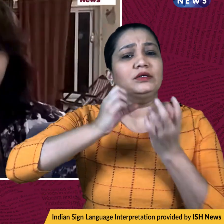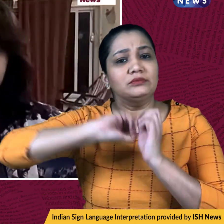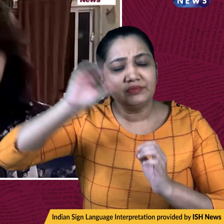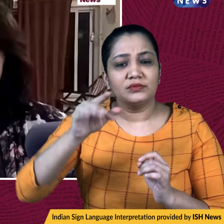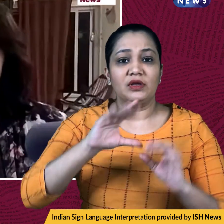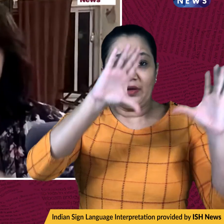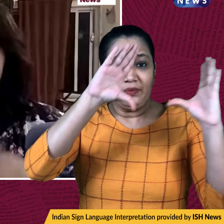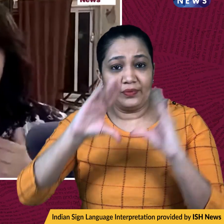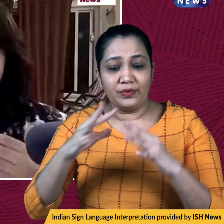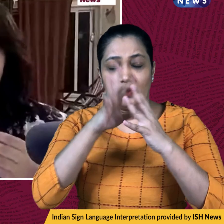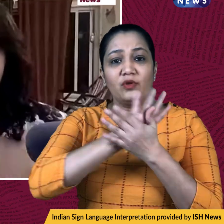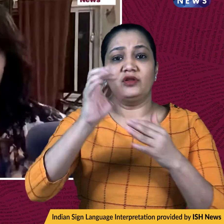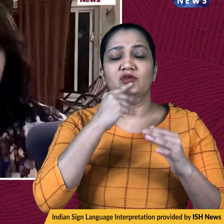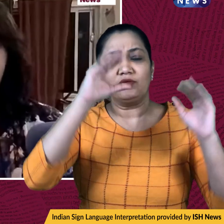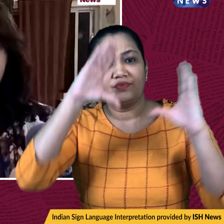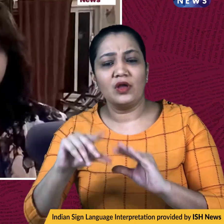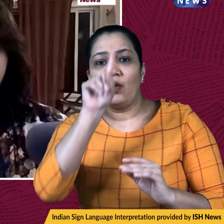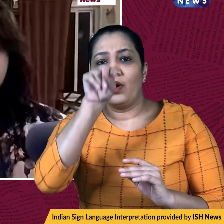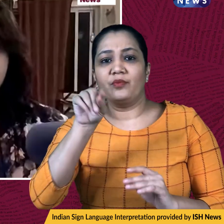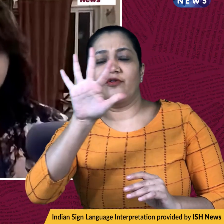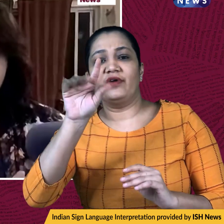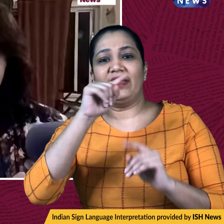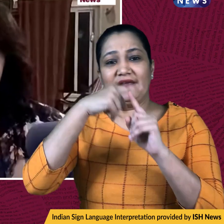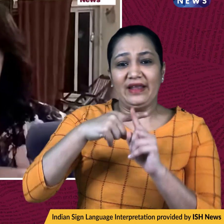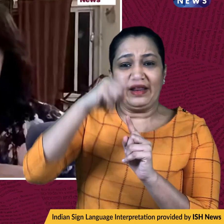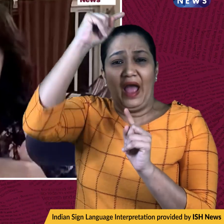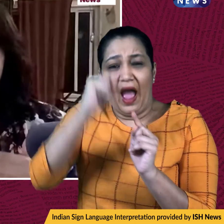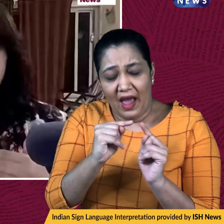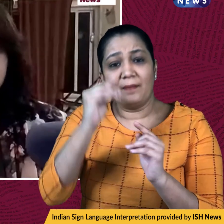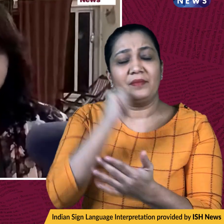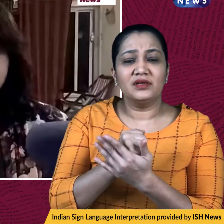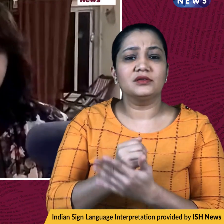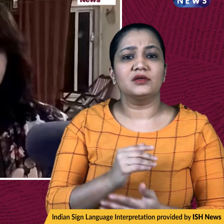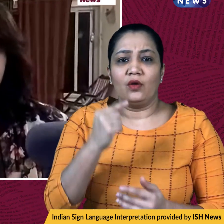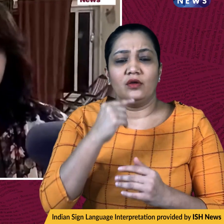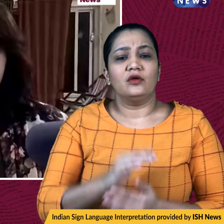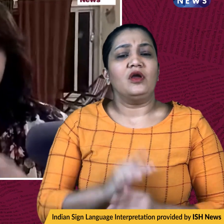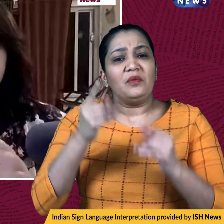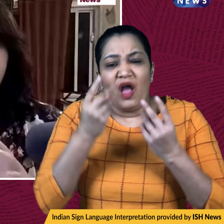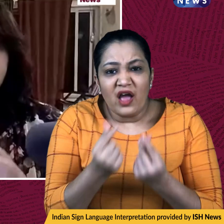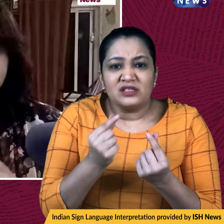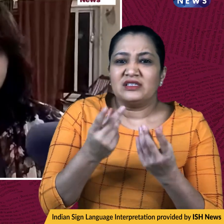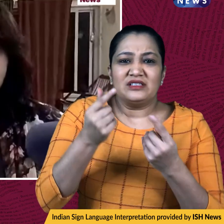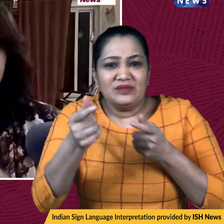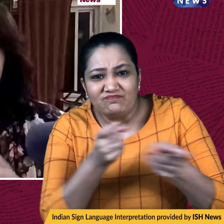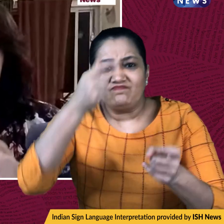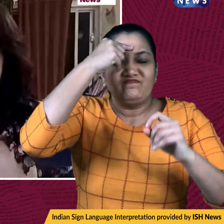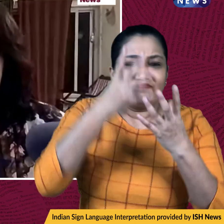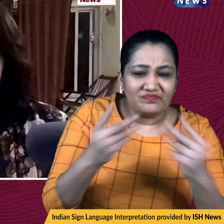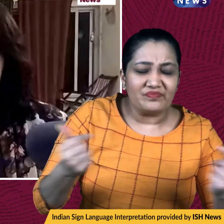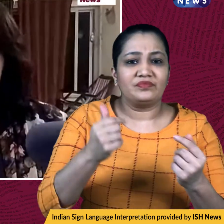the global temperature rise to below 1.5 degrees Celsius, there is an urgent need to find solutions to